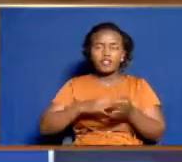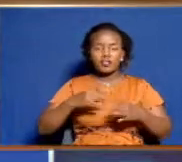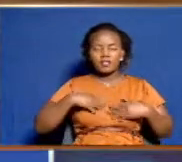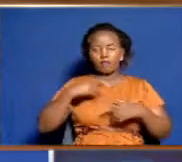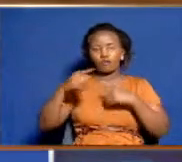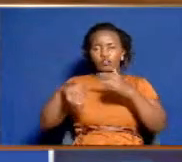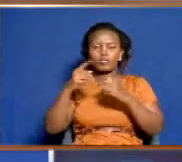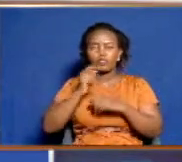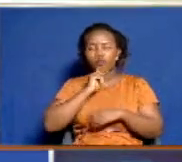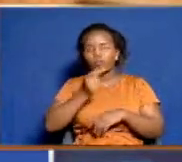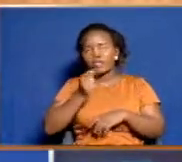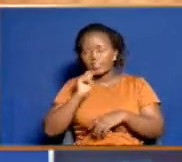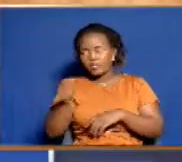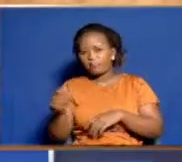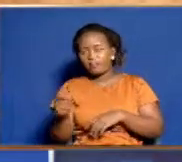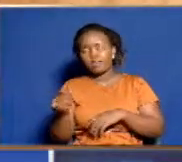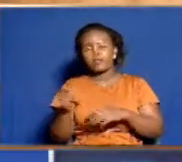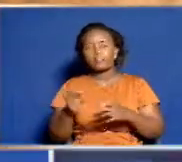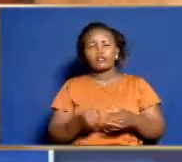testimonies.